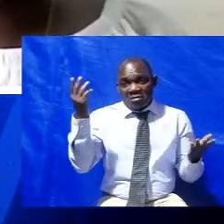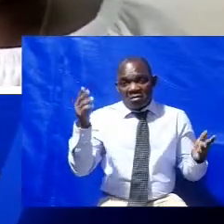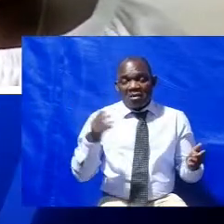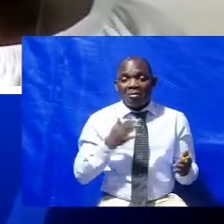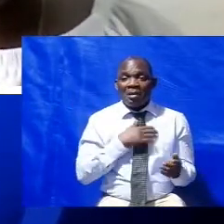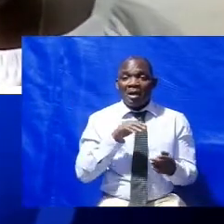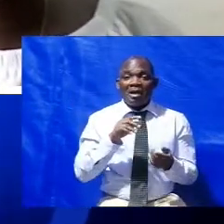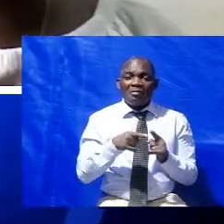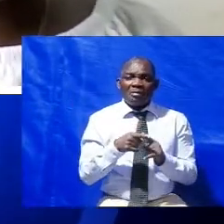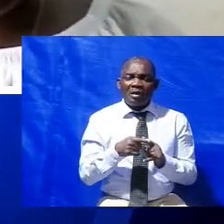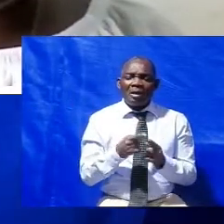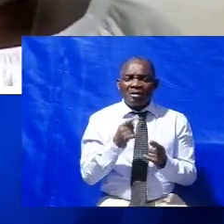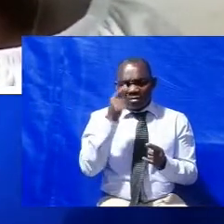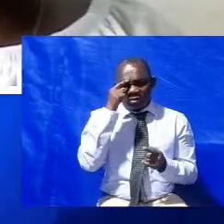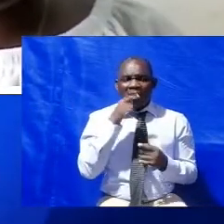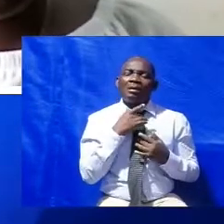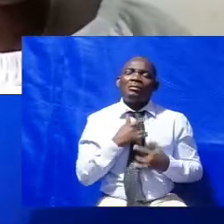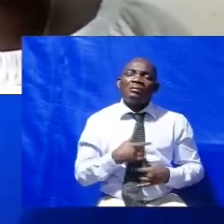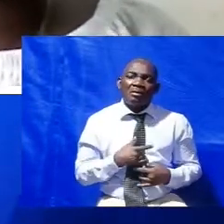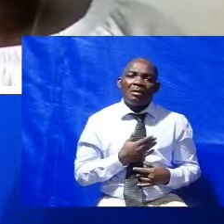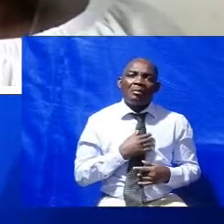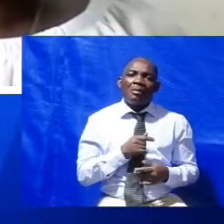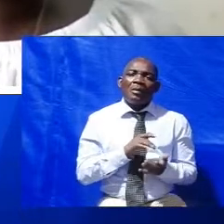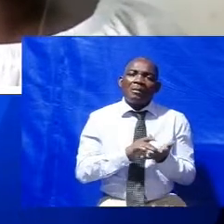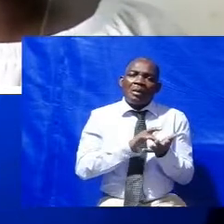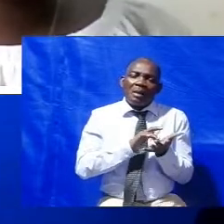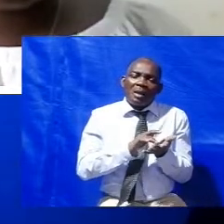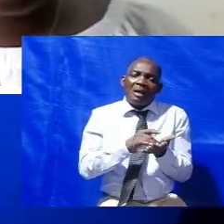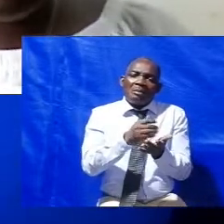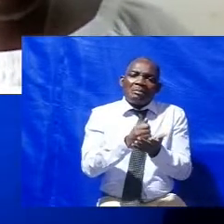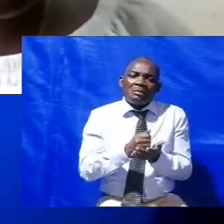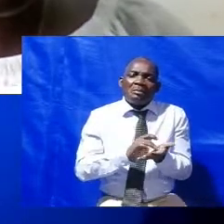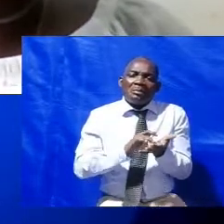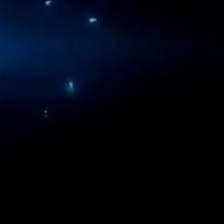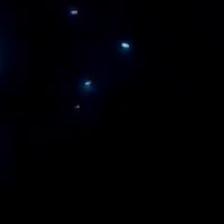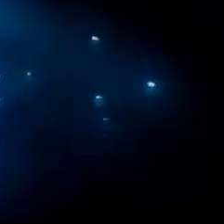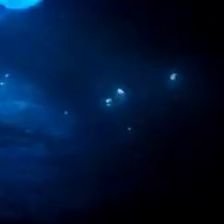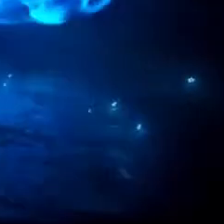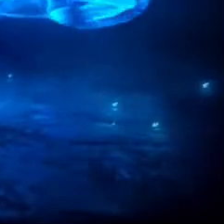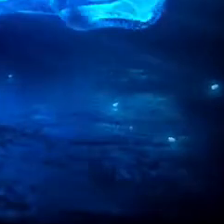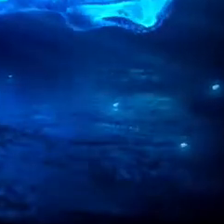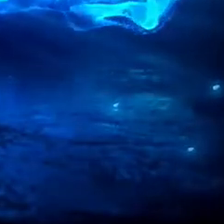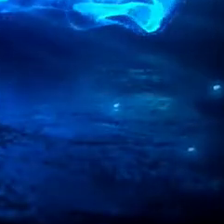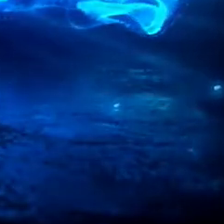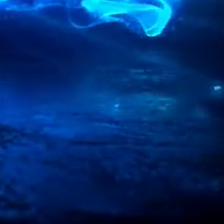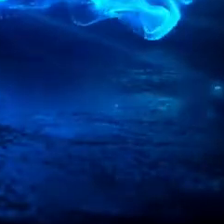wow. they diagnosed me with depression, so I was put on psychotropic medication.